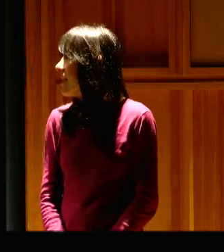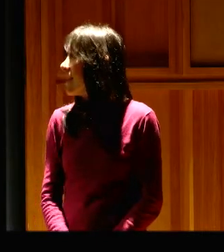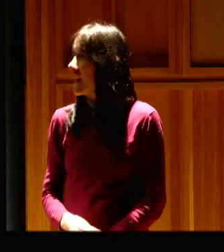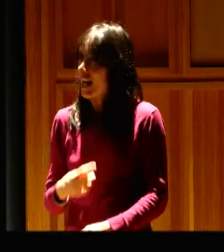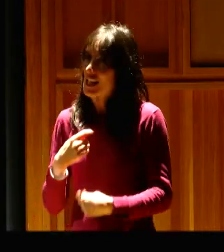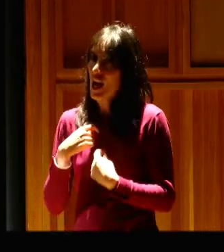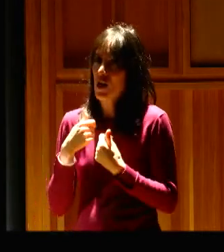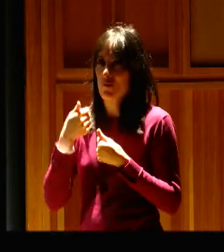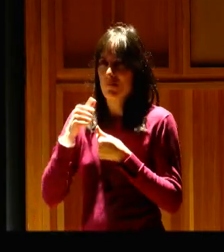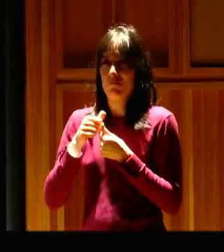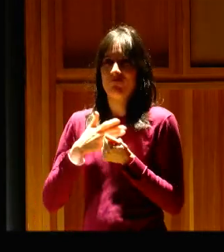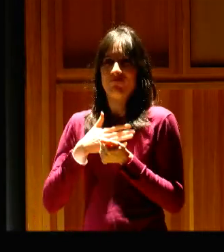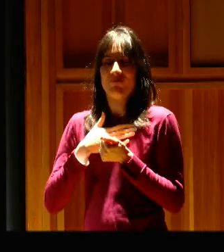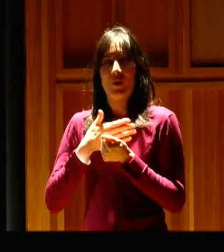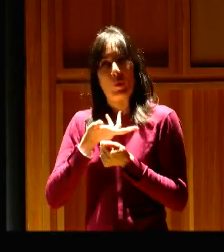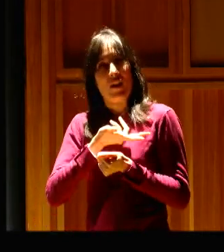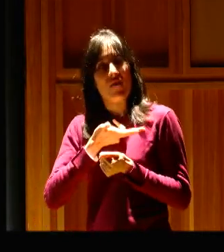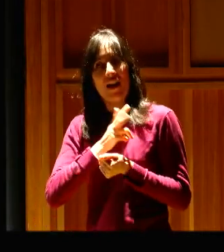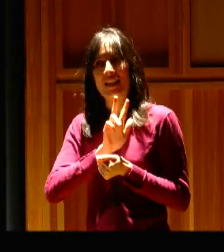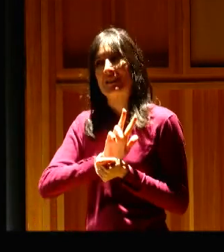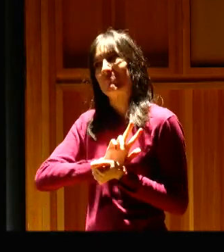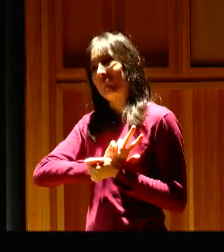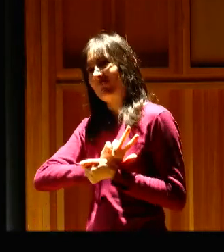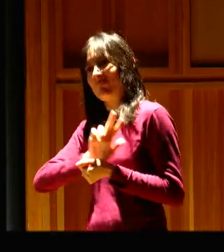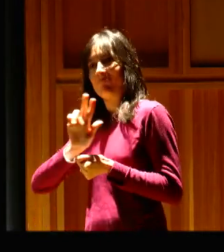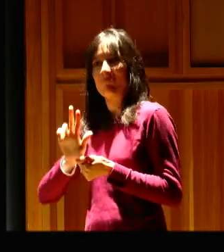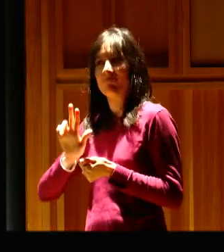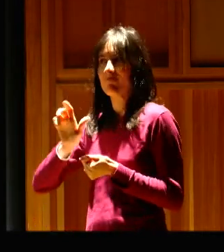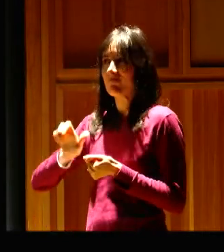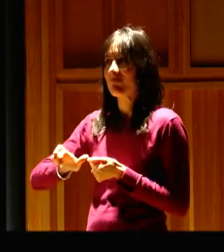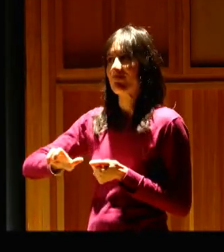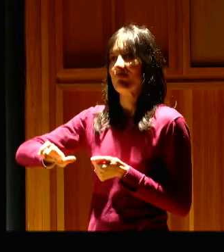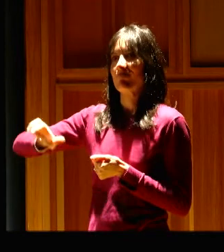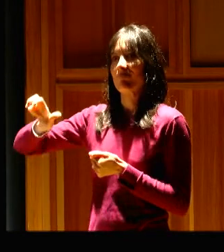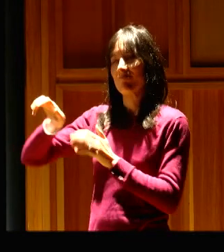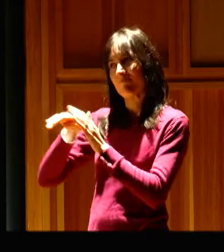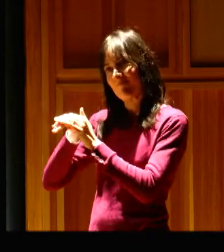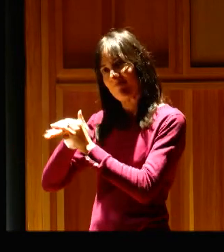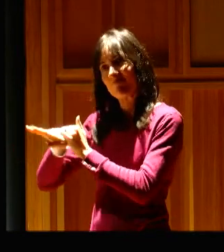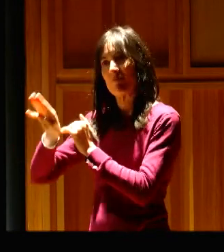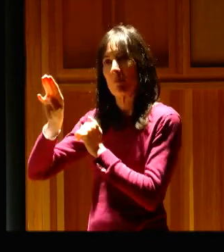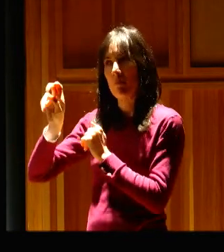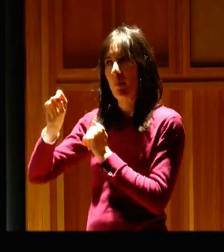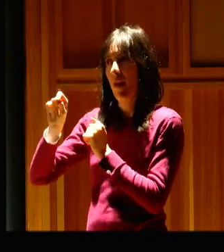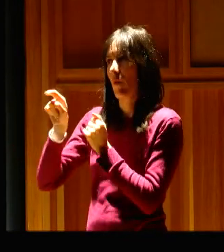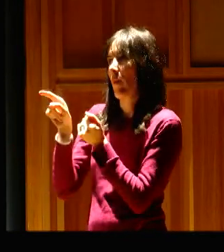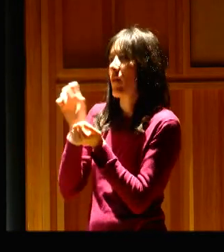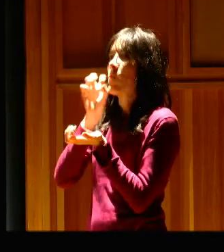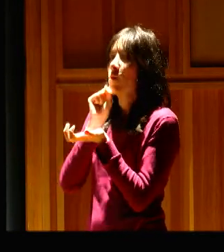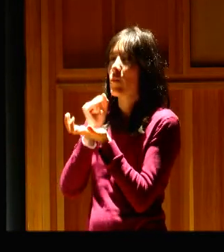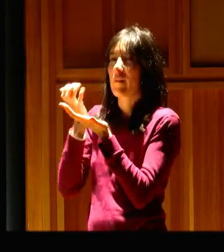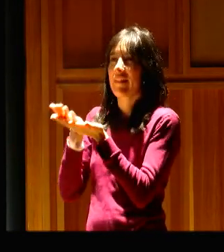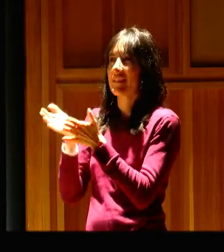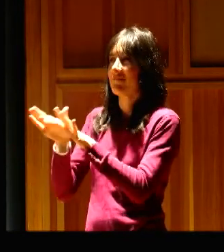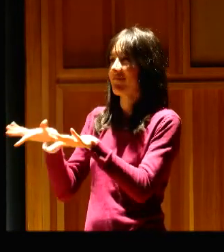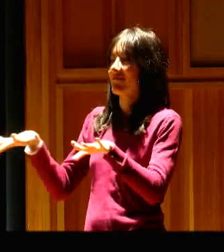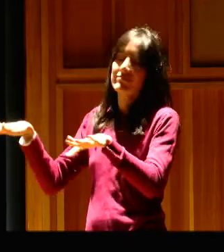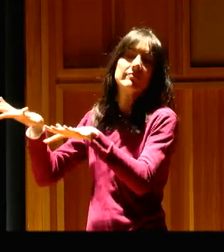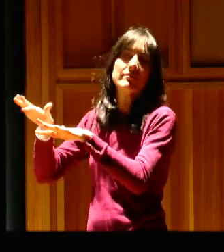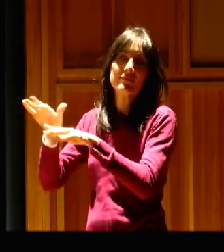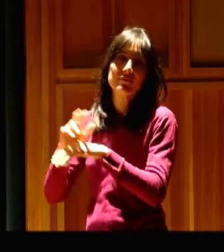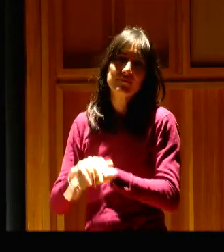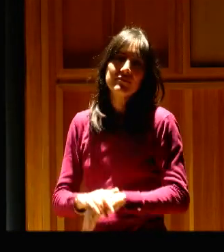us ascended those marble staircase and got lost in a picturing of the past. The